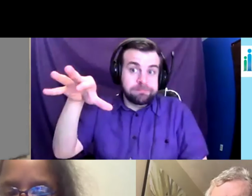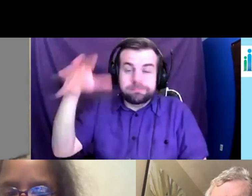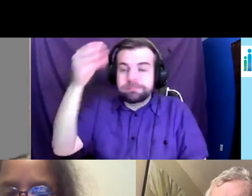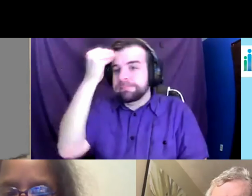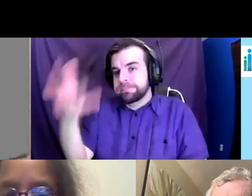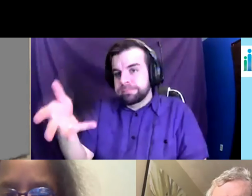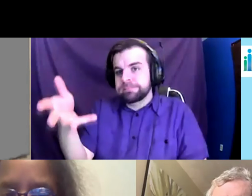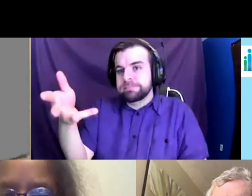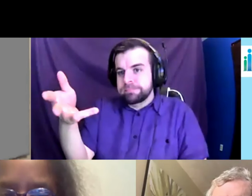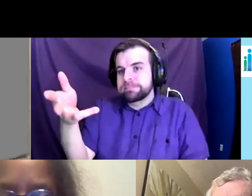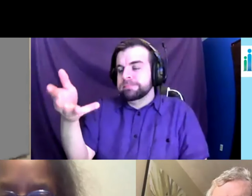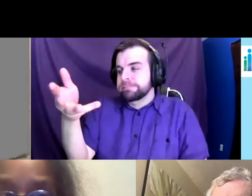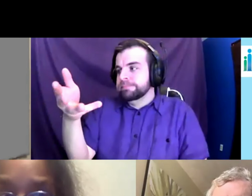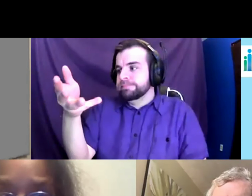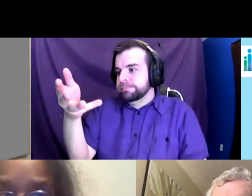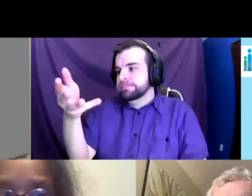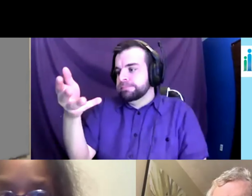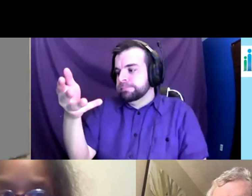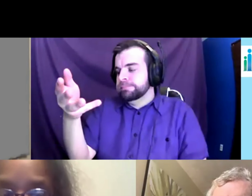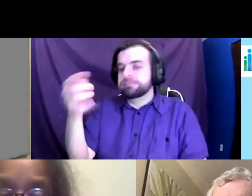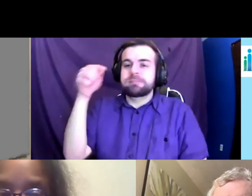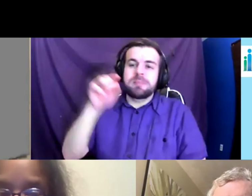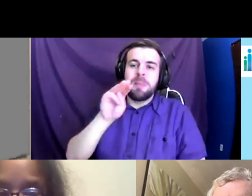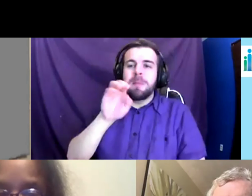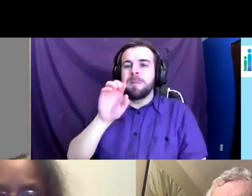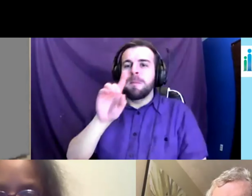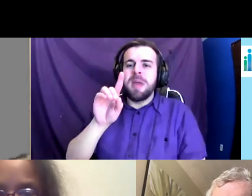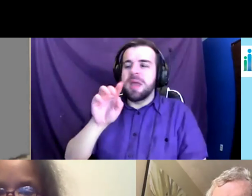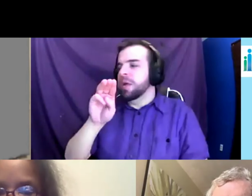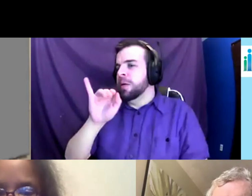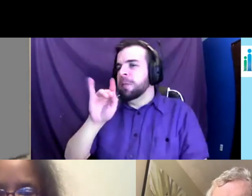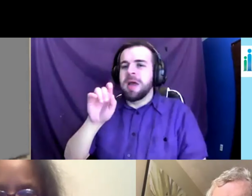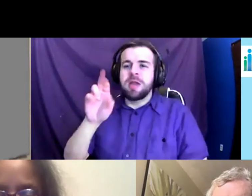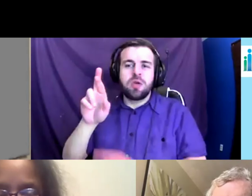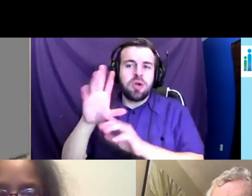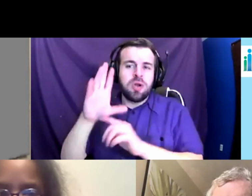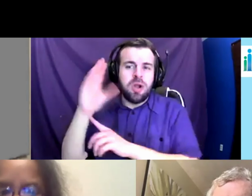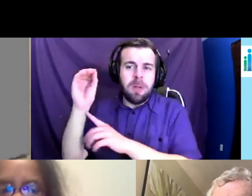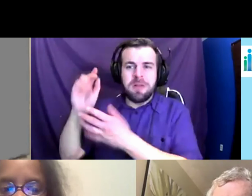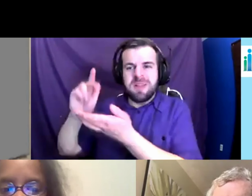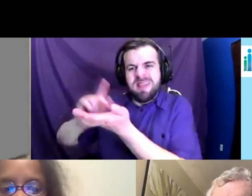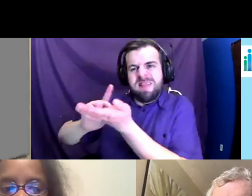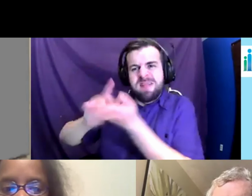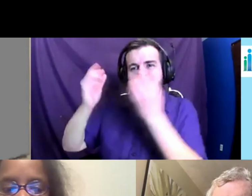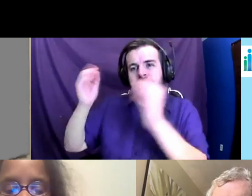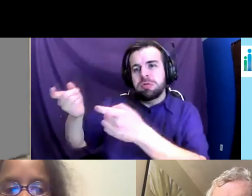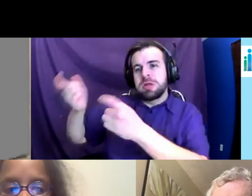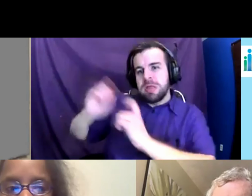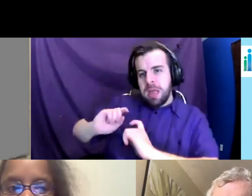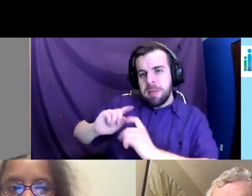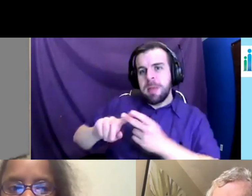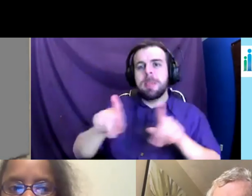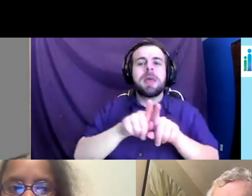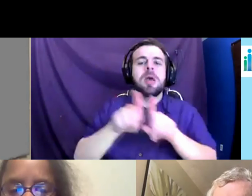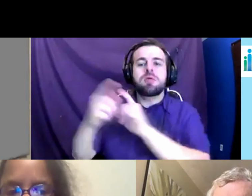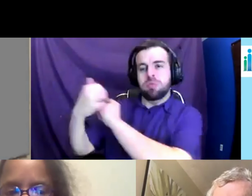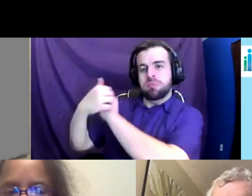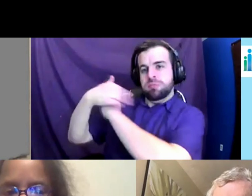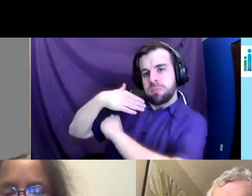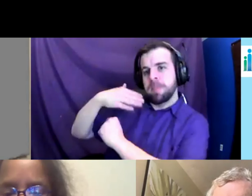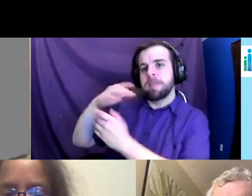this MedMinder company, the pharmacy who gave it to me, they also send me the medicines. When I was